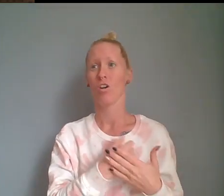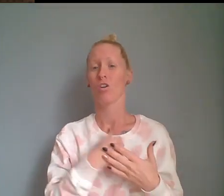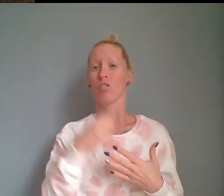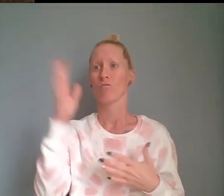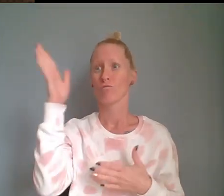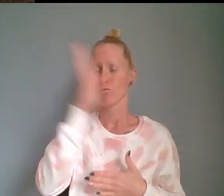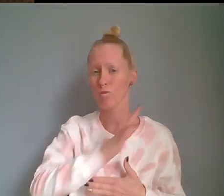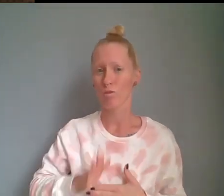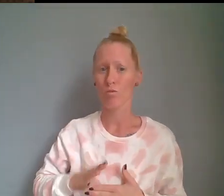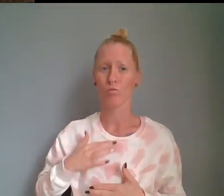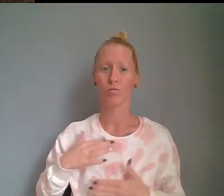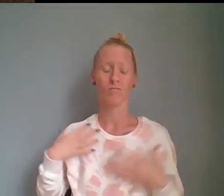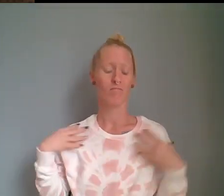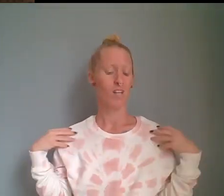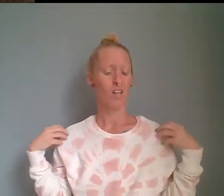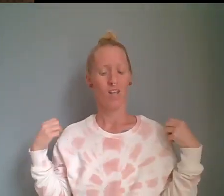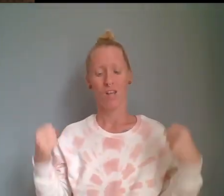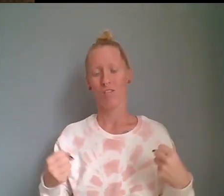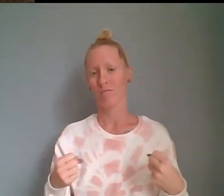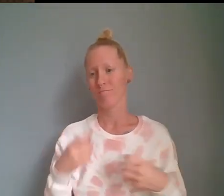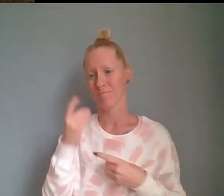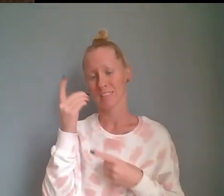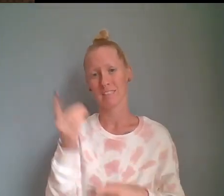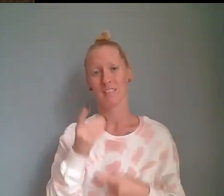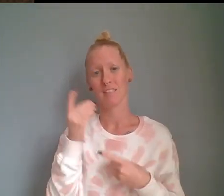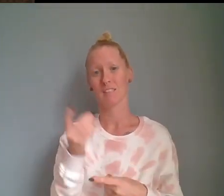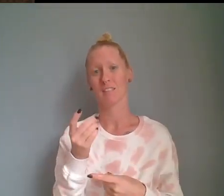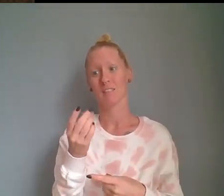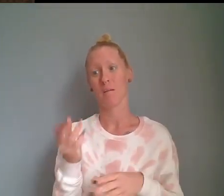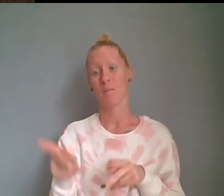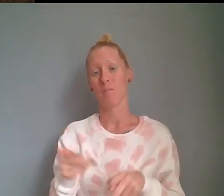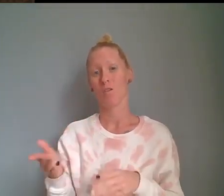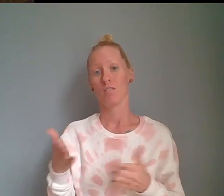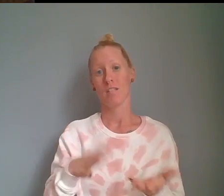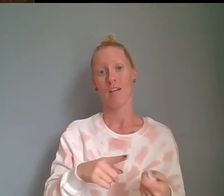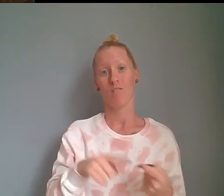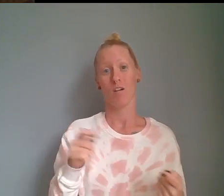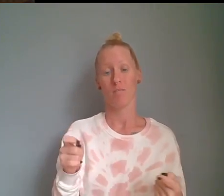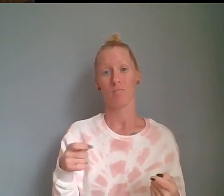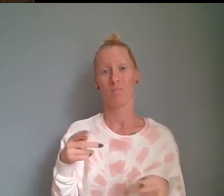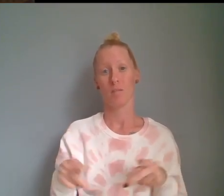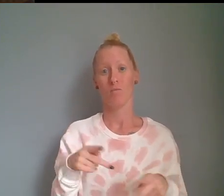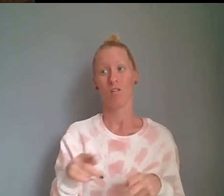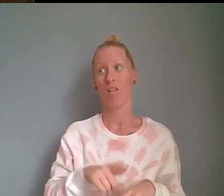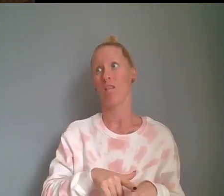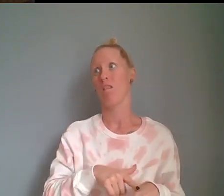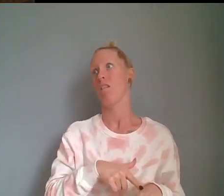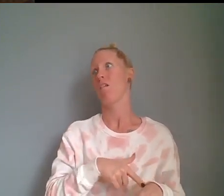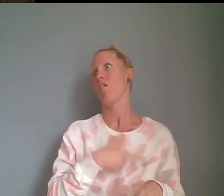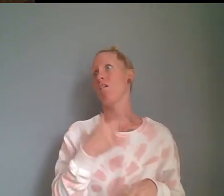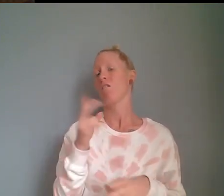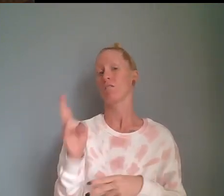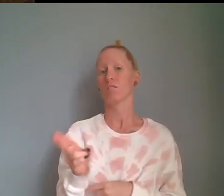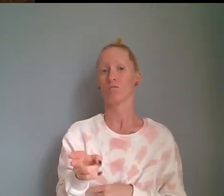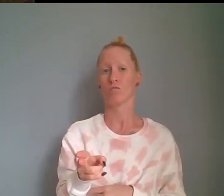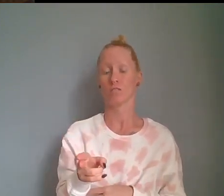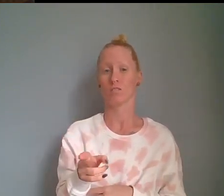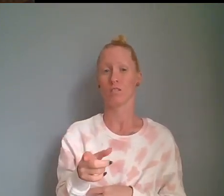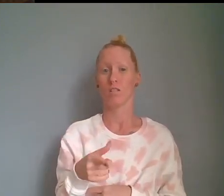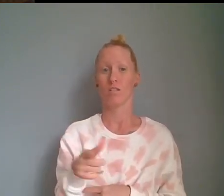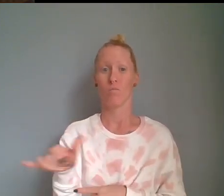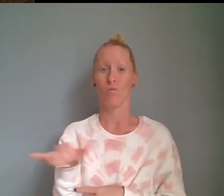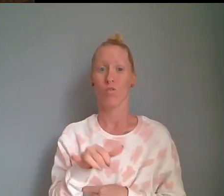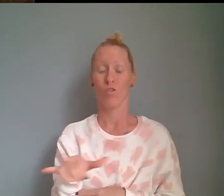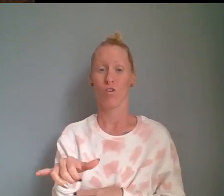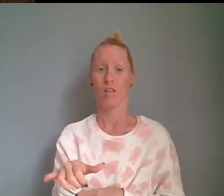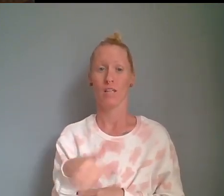system diseases, a whole host of diseases that people die from. That people who have a lifelong history of depression are actually more likely to die at an